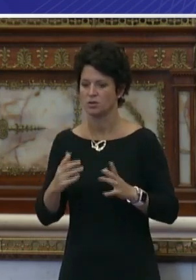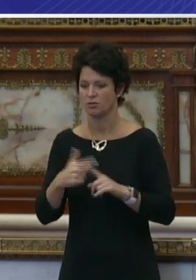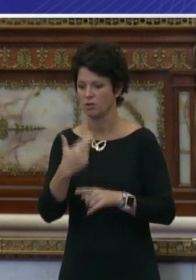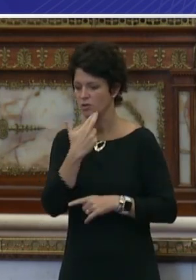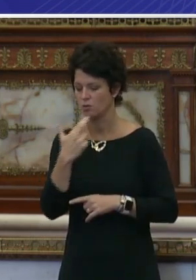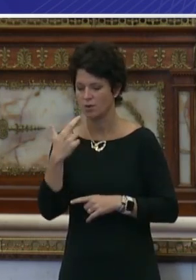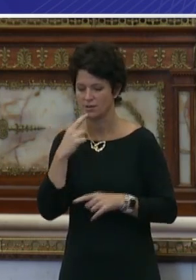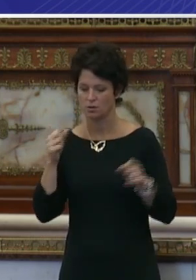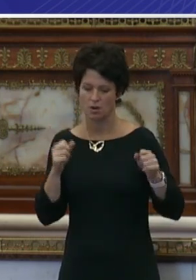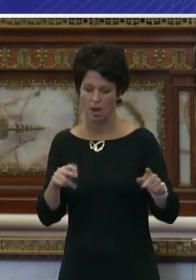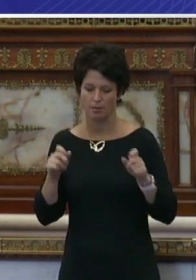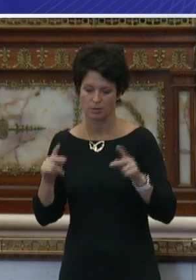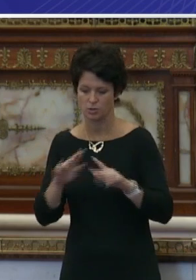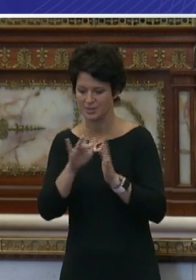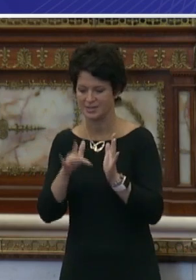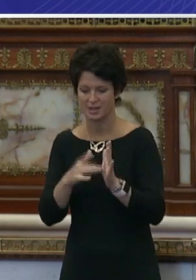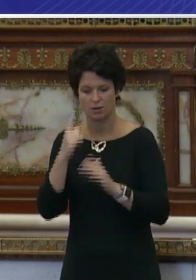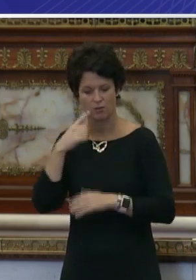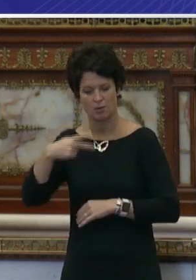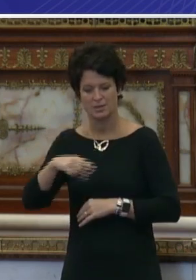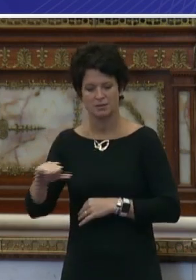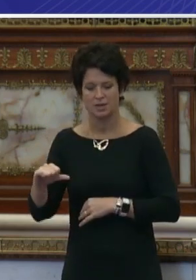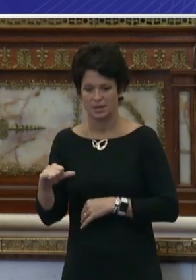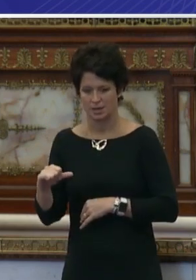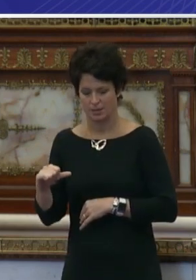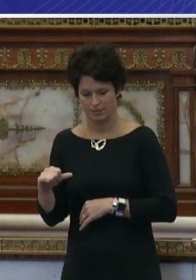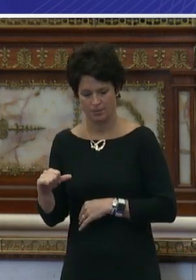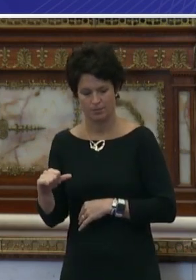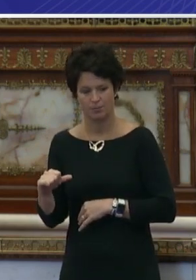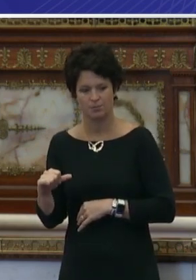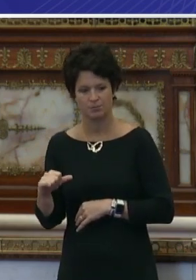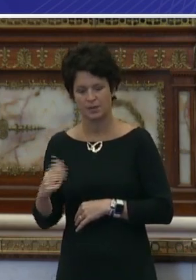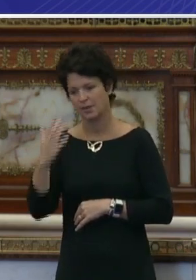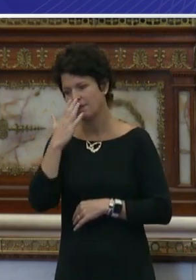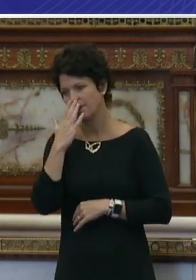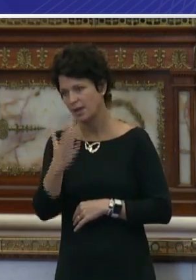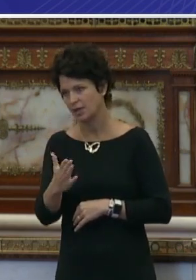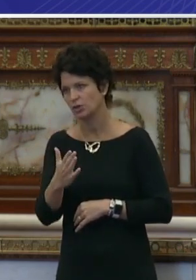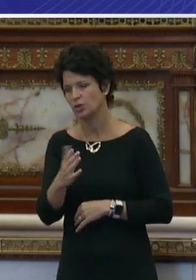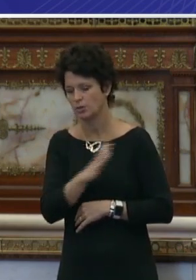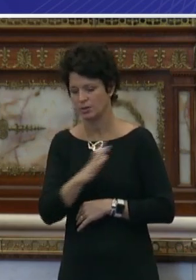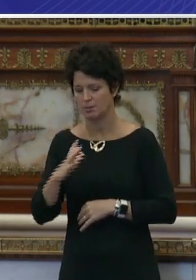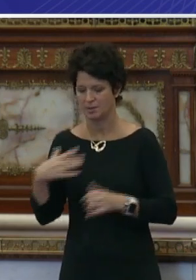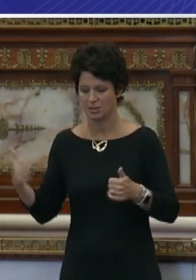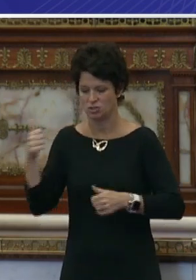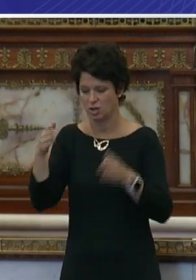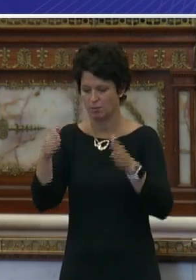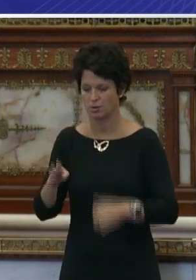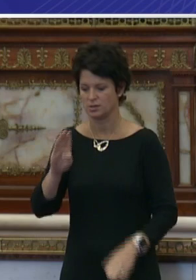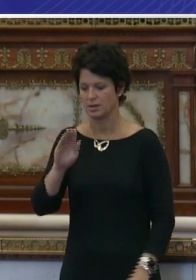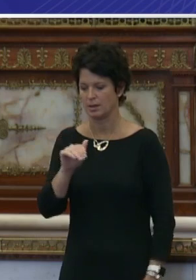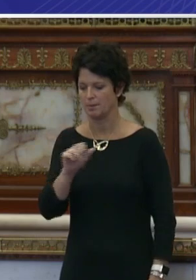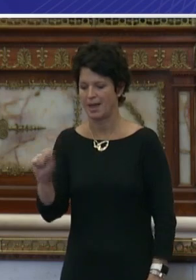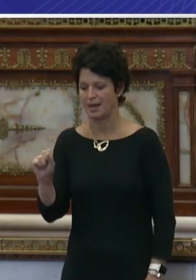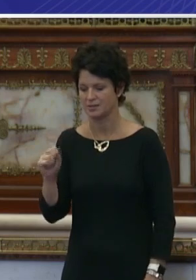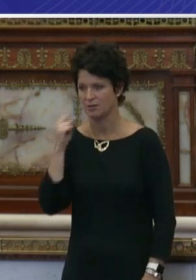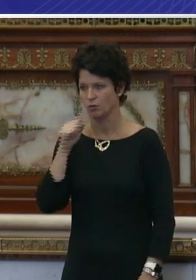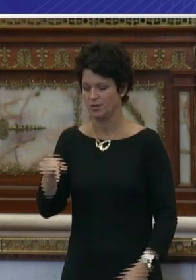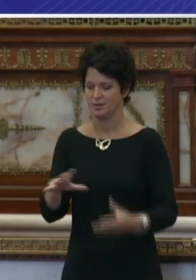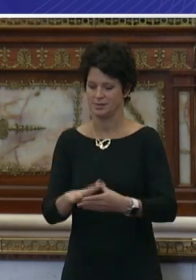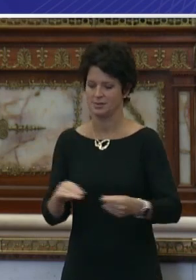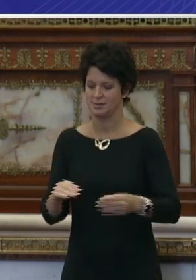Restaurant Opportunity Centers of Pennsylvania. Thank you, Committee Chairperson Bass, for having us